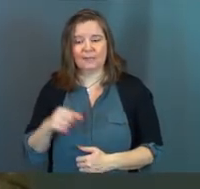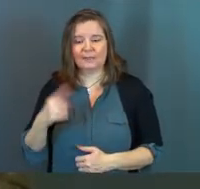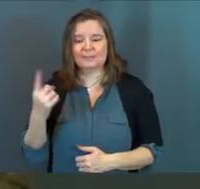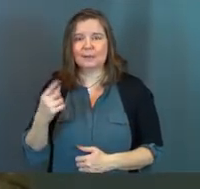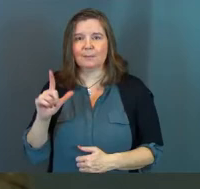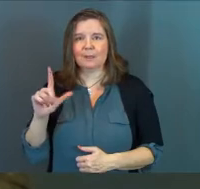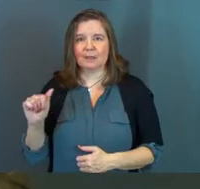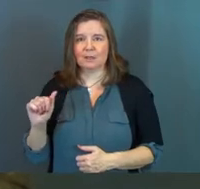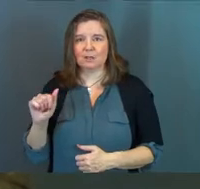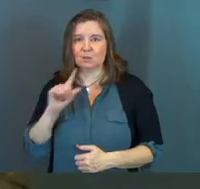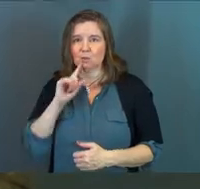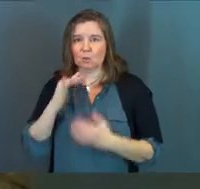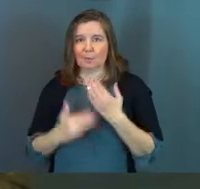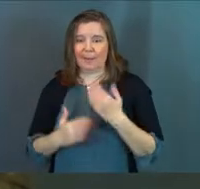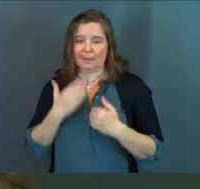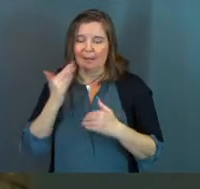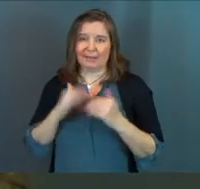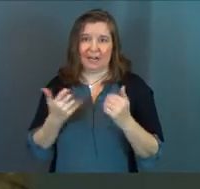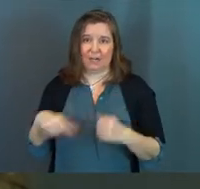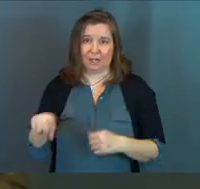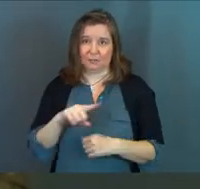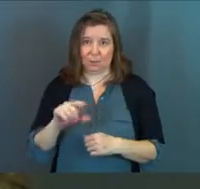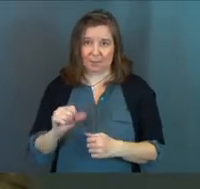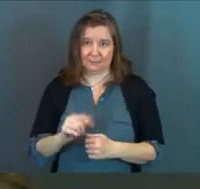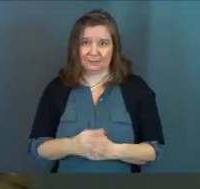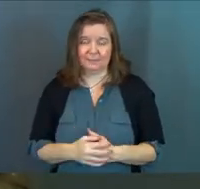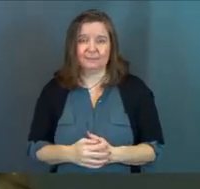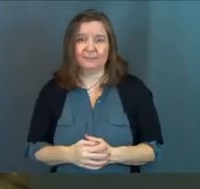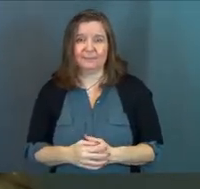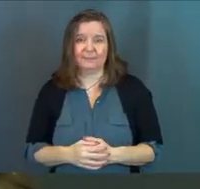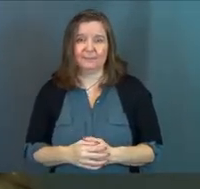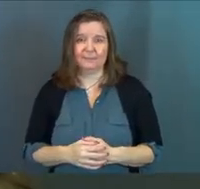This is something Linda Trueblood is better than any of you at.